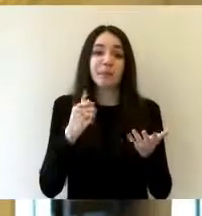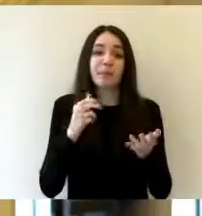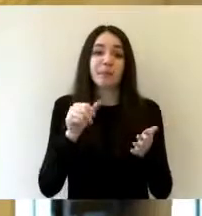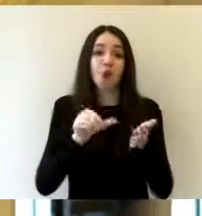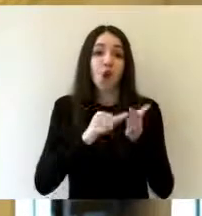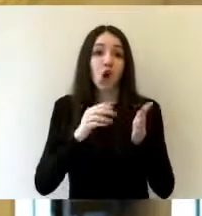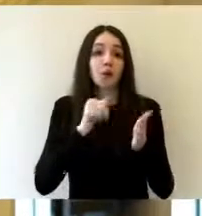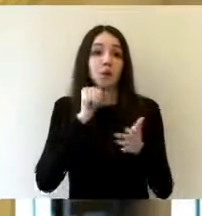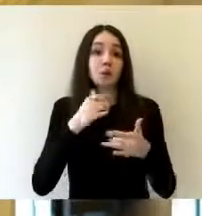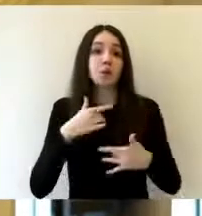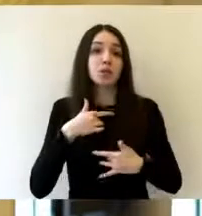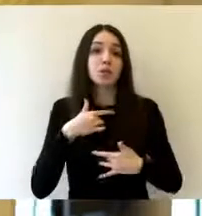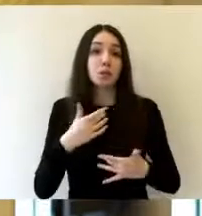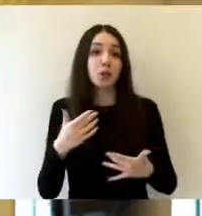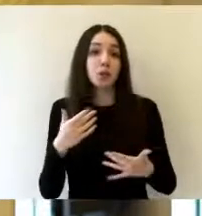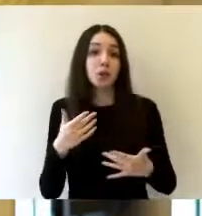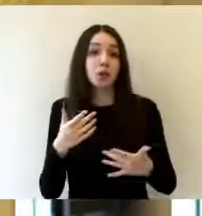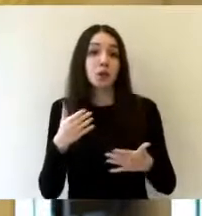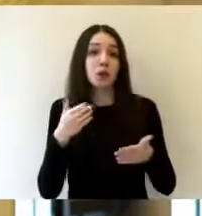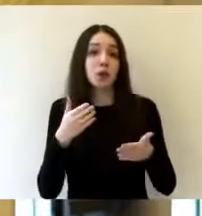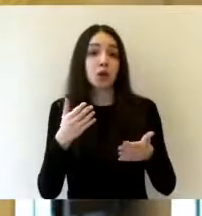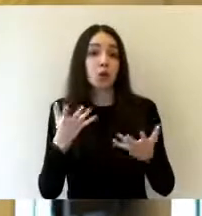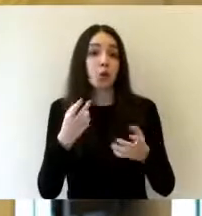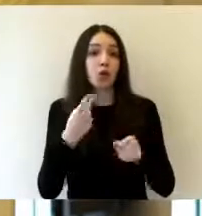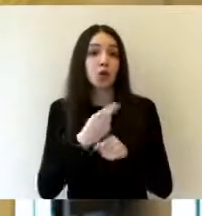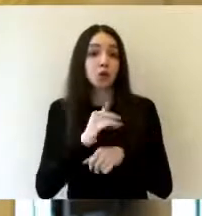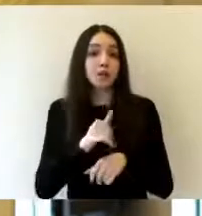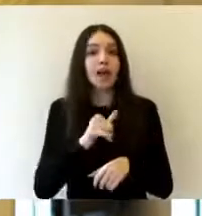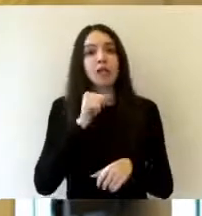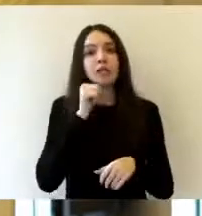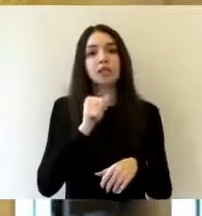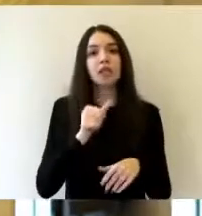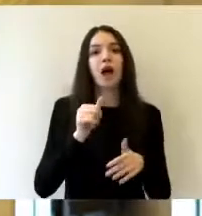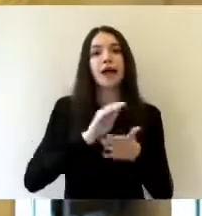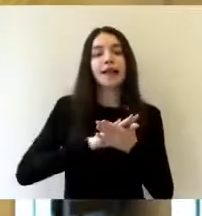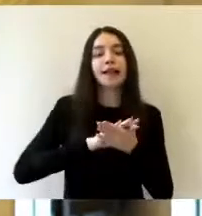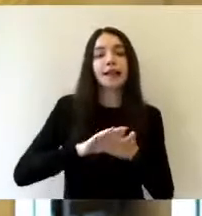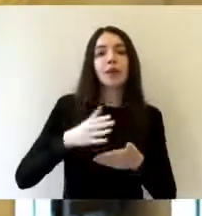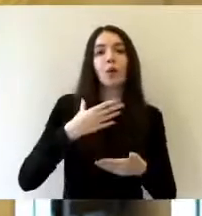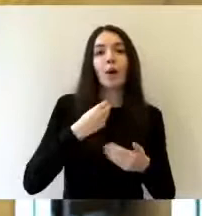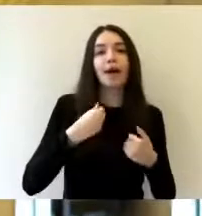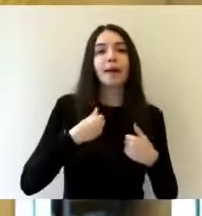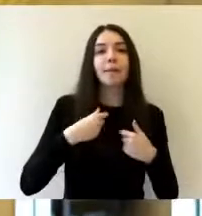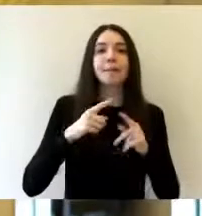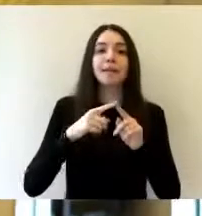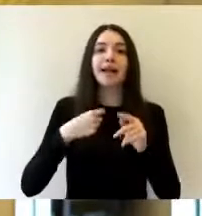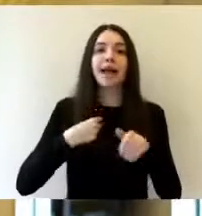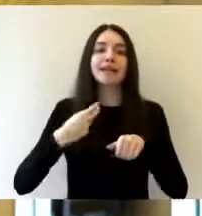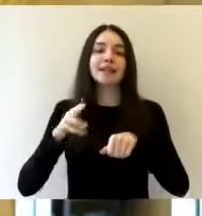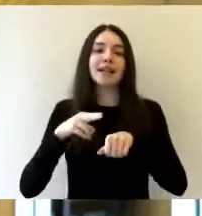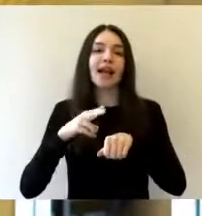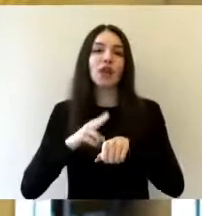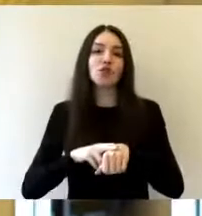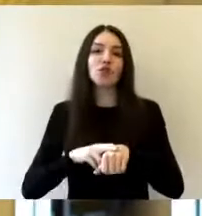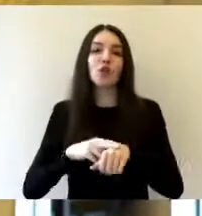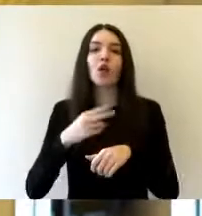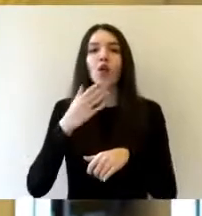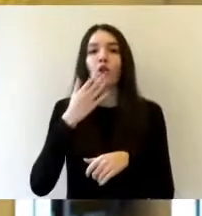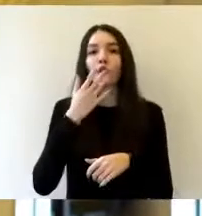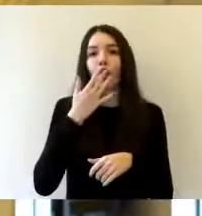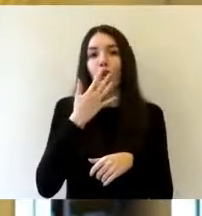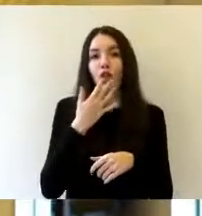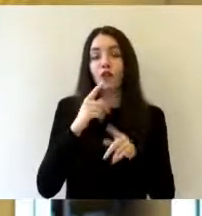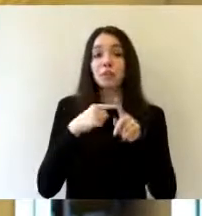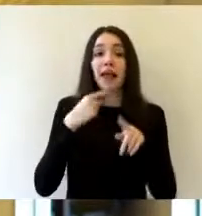because it's not what they call clean, meaning pure white. Sure. It has a lot of like natural color and character to it, but I think that's what makes it unique.